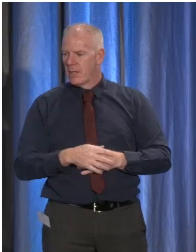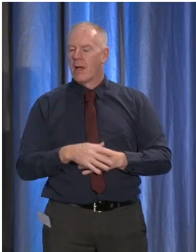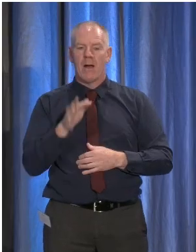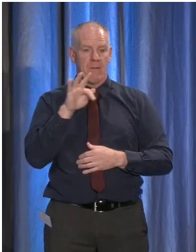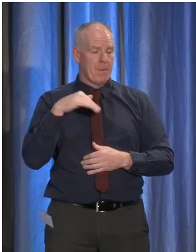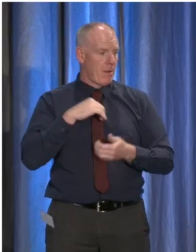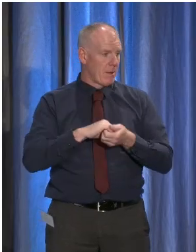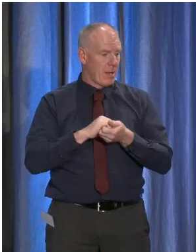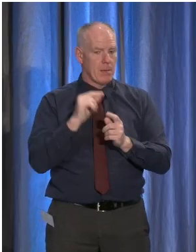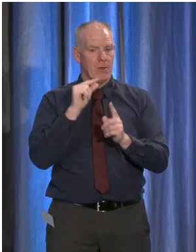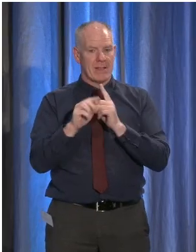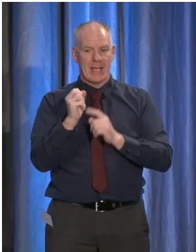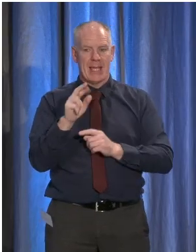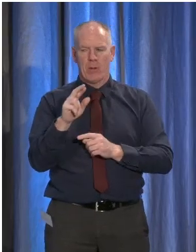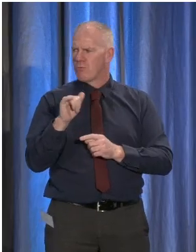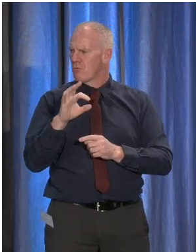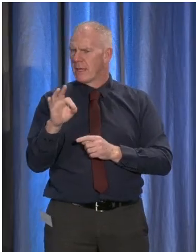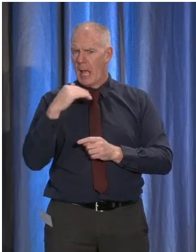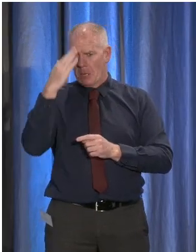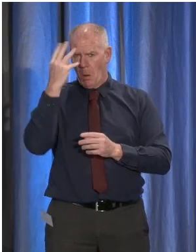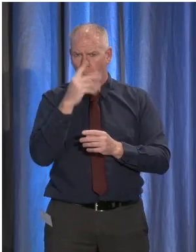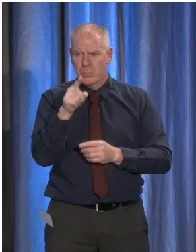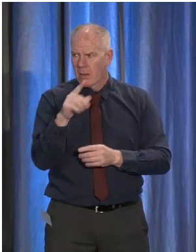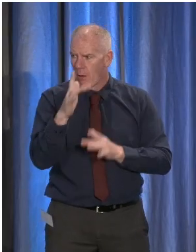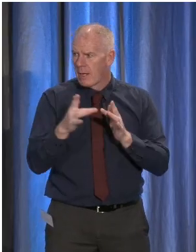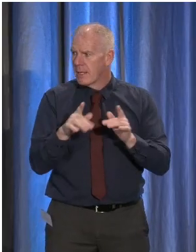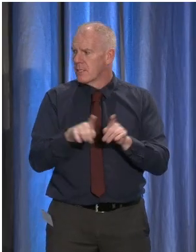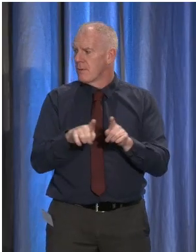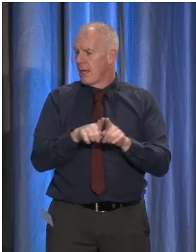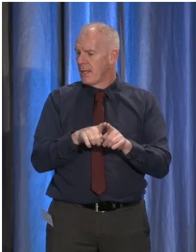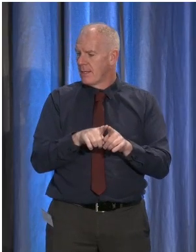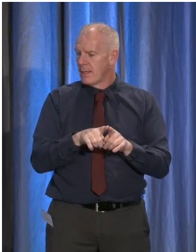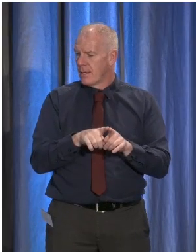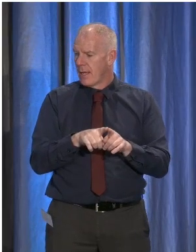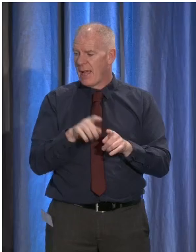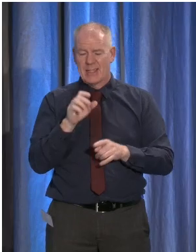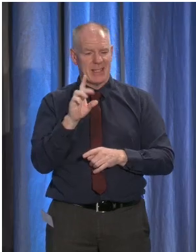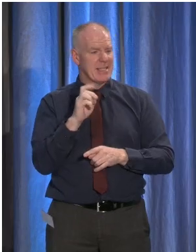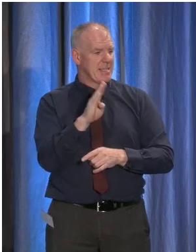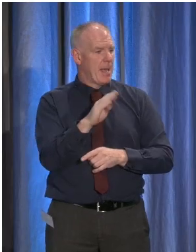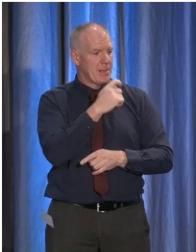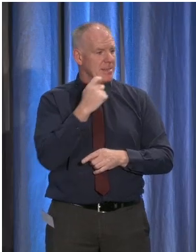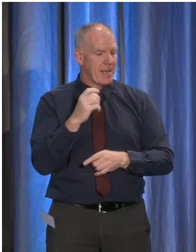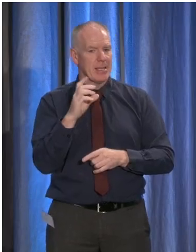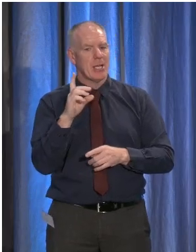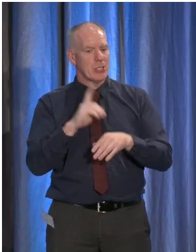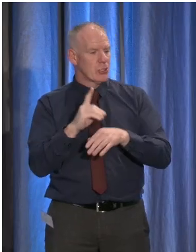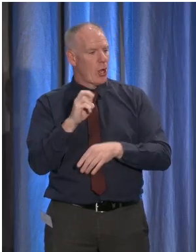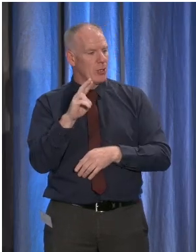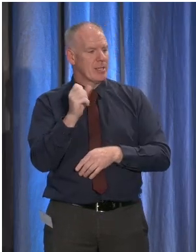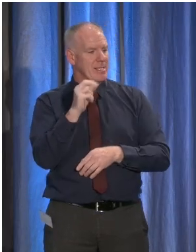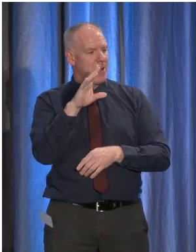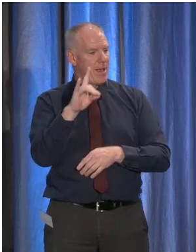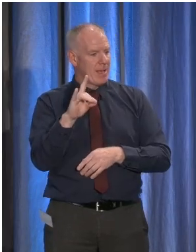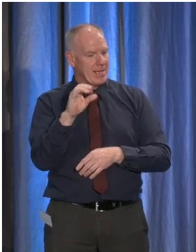of my colleague, Professor Emer Ring, who I know is watching in online, and as Deb said, Dr. Sarah Gallagher, and also